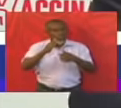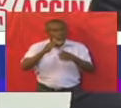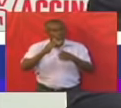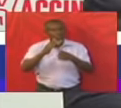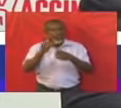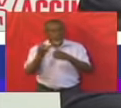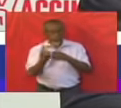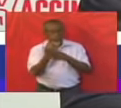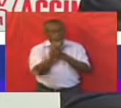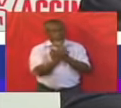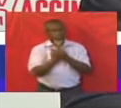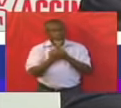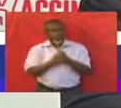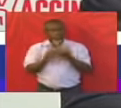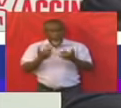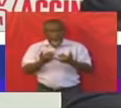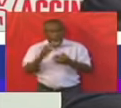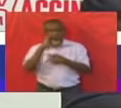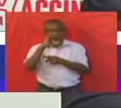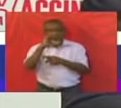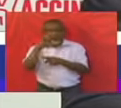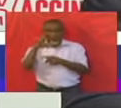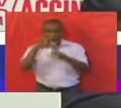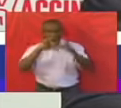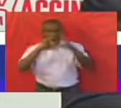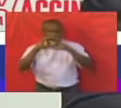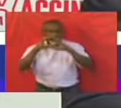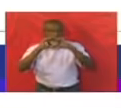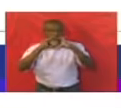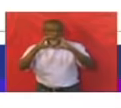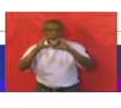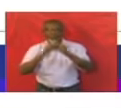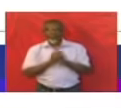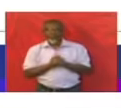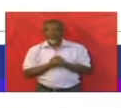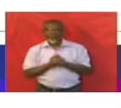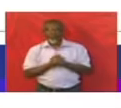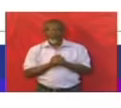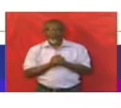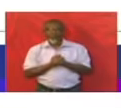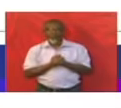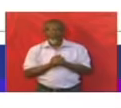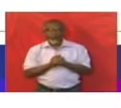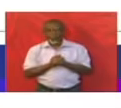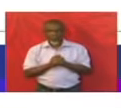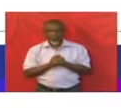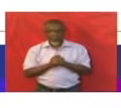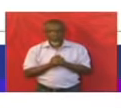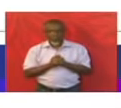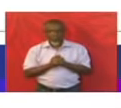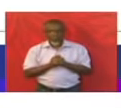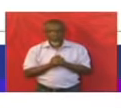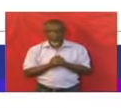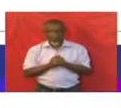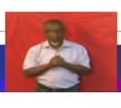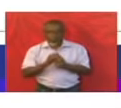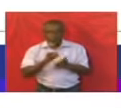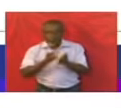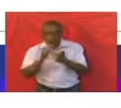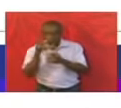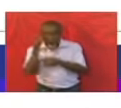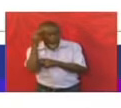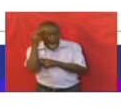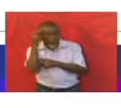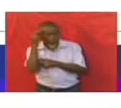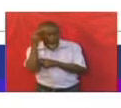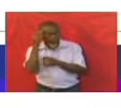with CL Communications. Hi, good morning. Natalie Singh, Caribbean Lifestyle Communications. Just wondering, my question is for